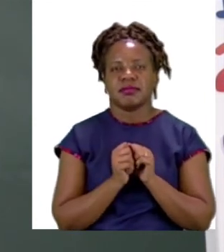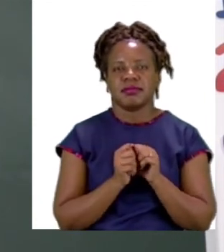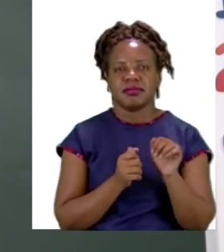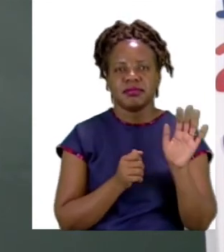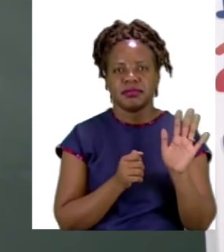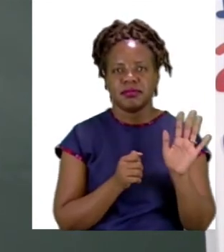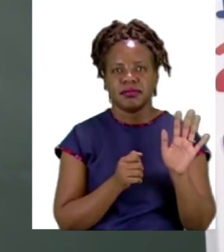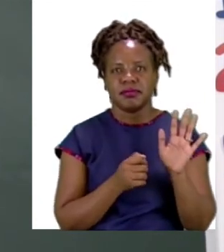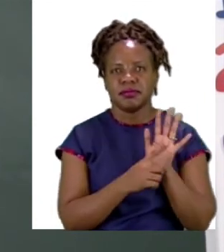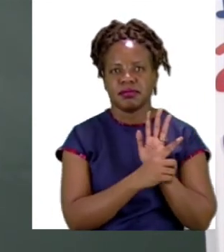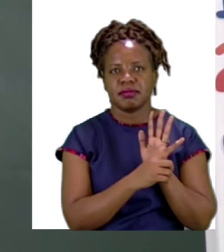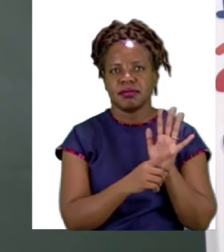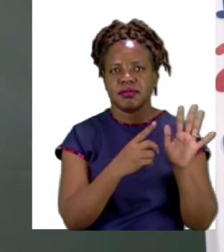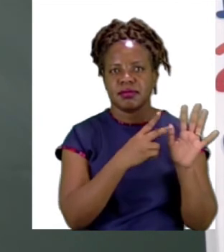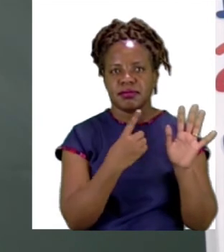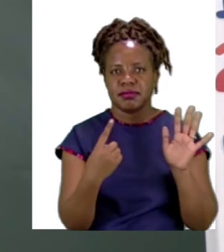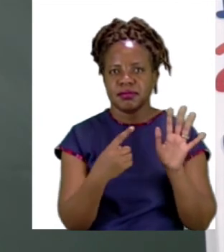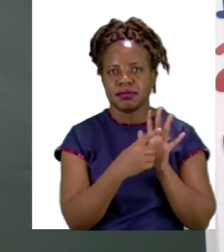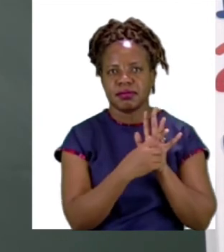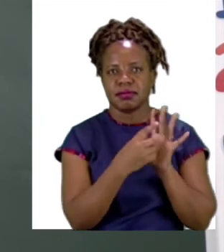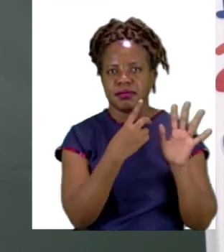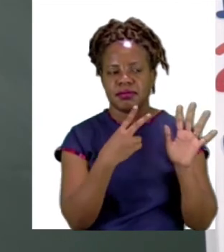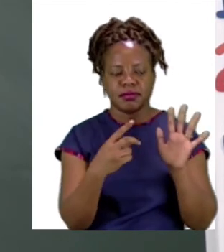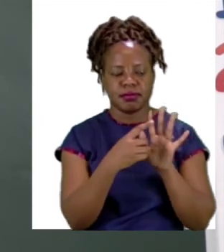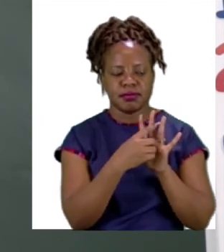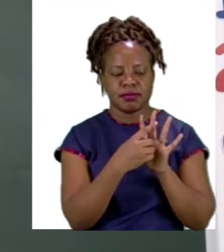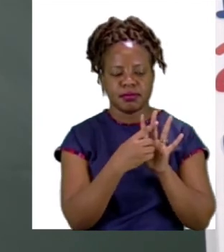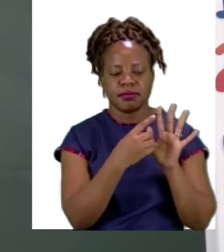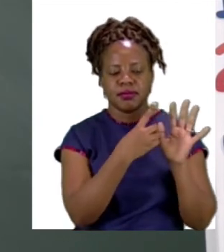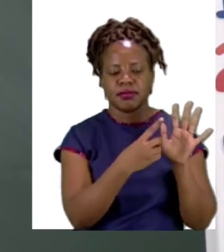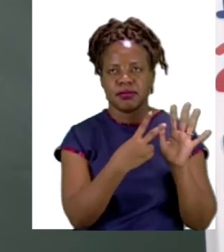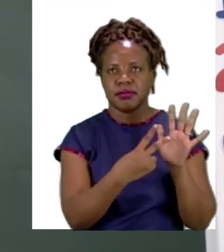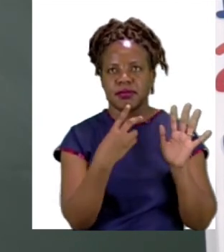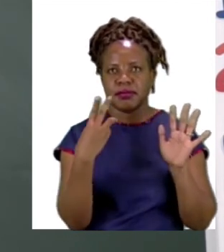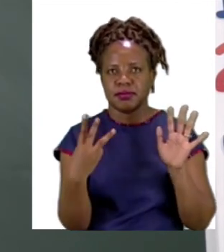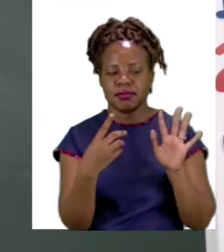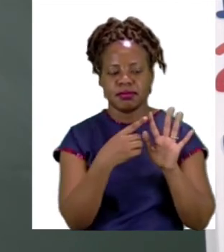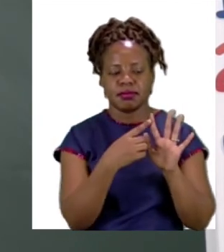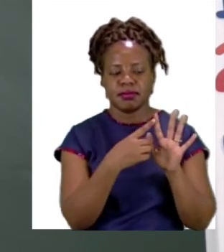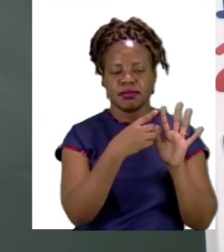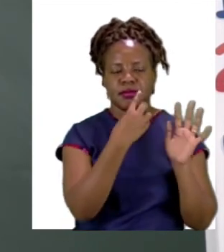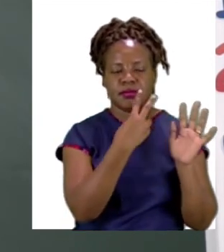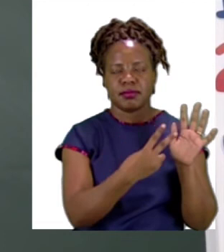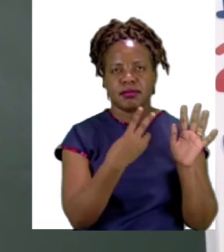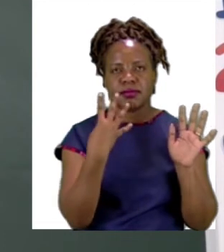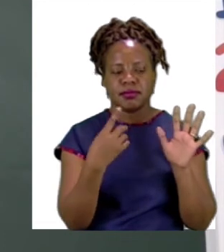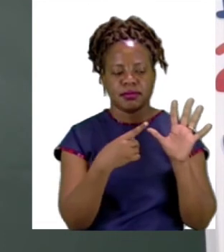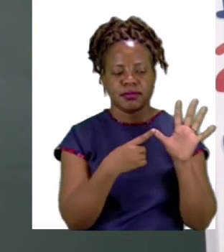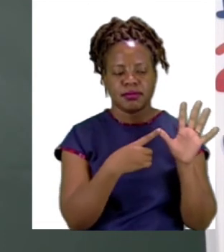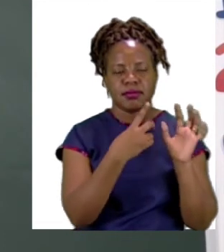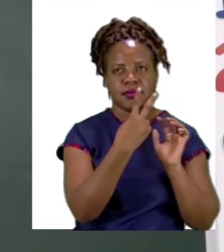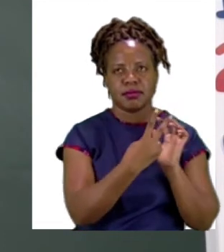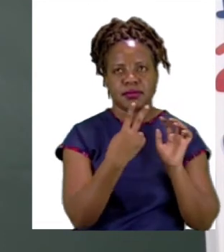on 21, 22, 23, 24, 25. Now we're